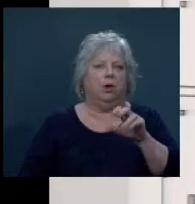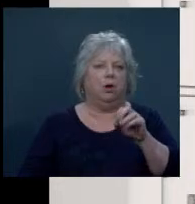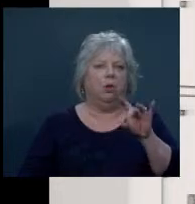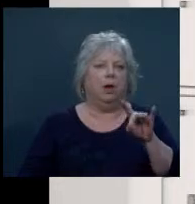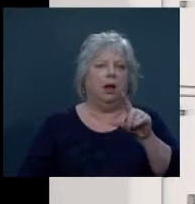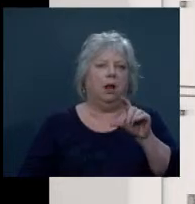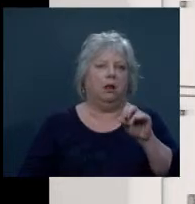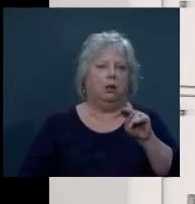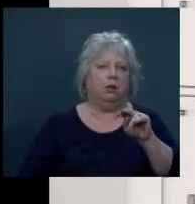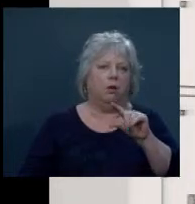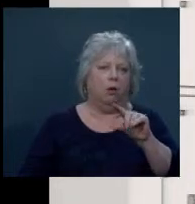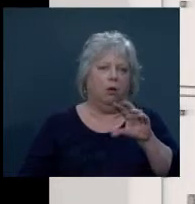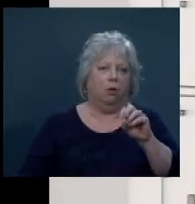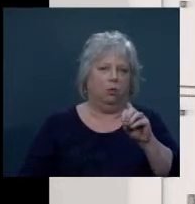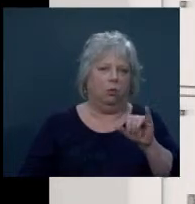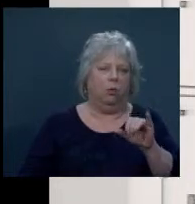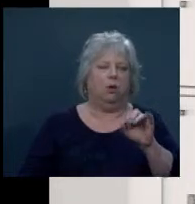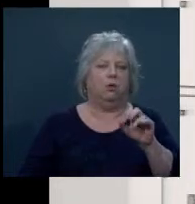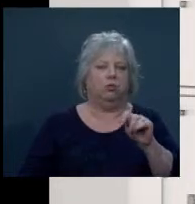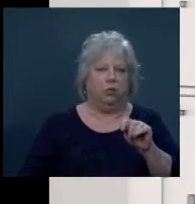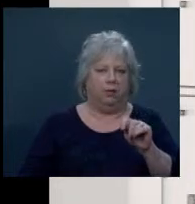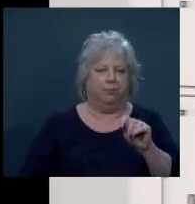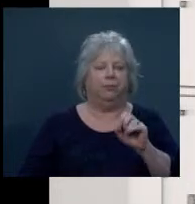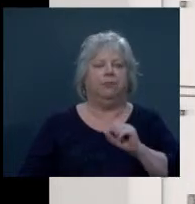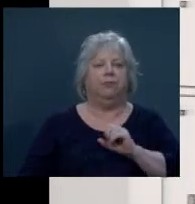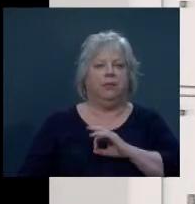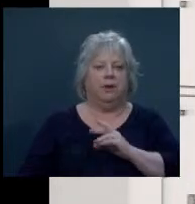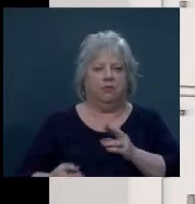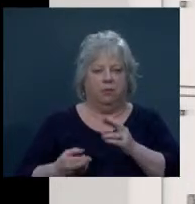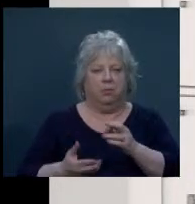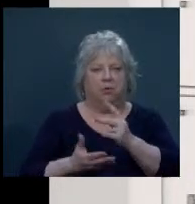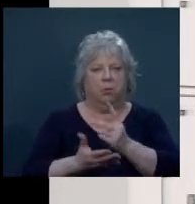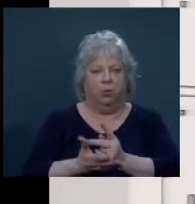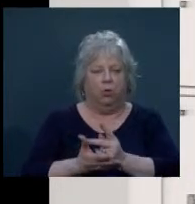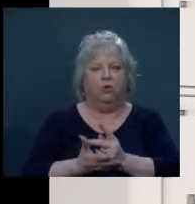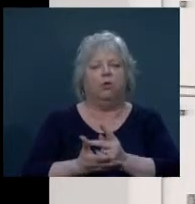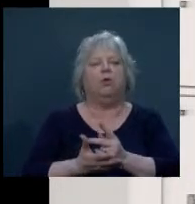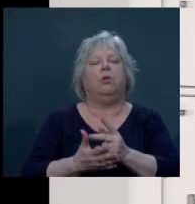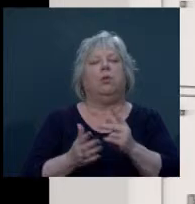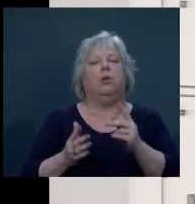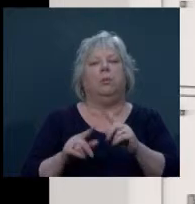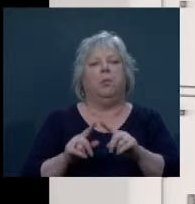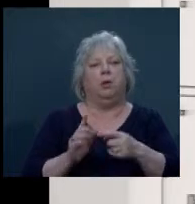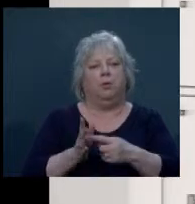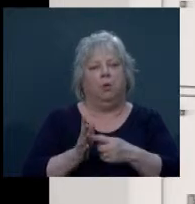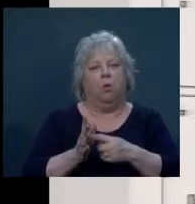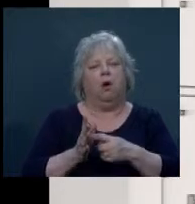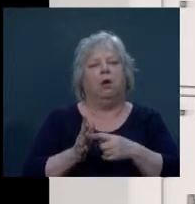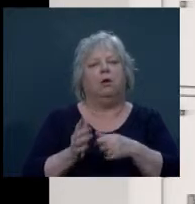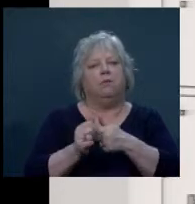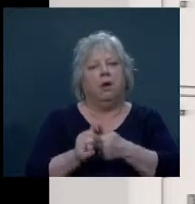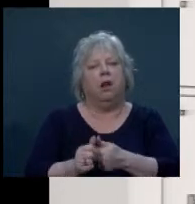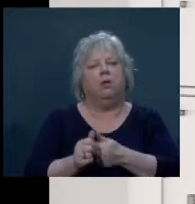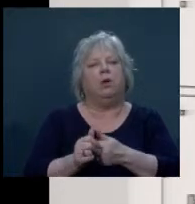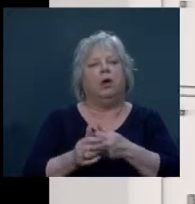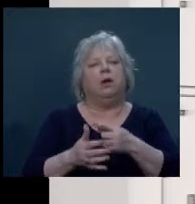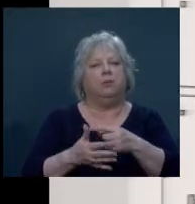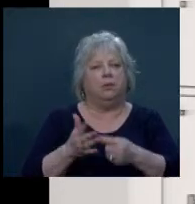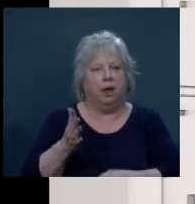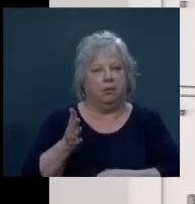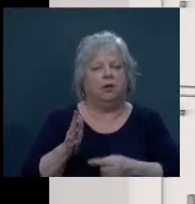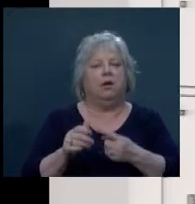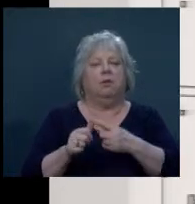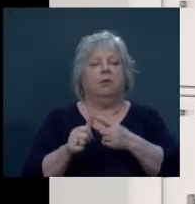Street. Staff recommends approval of the requested revised CUP subject to compliance with the following conditions. First,